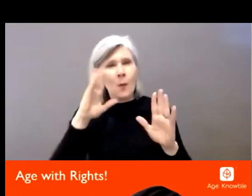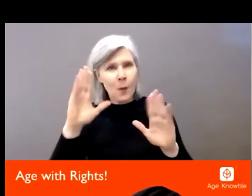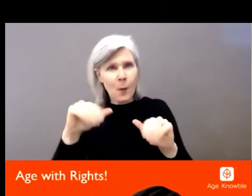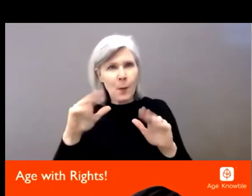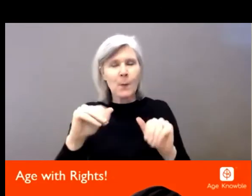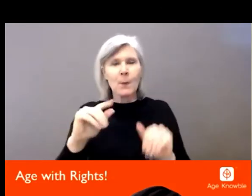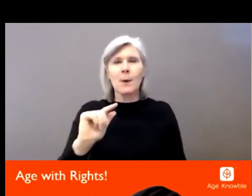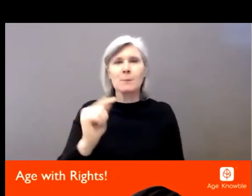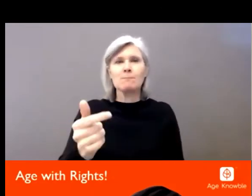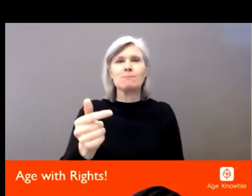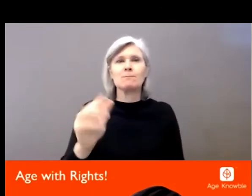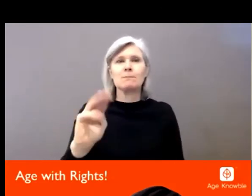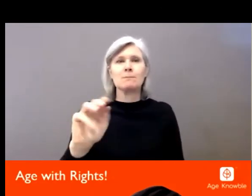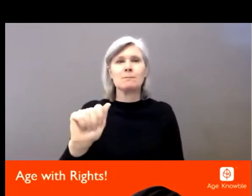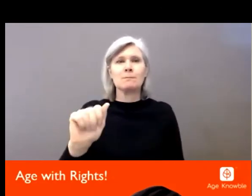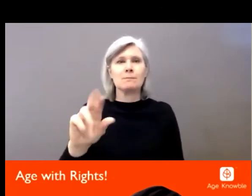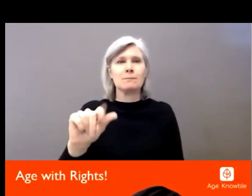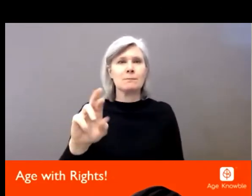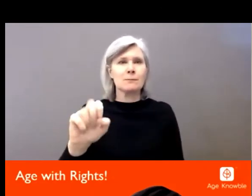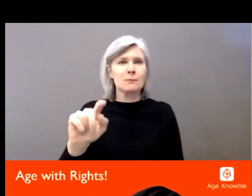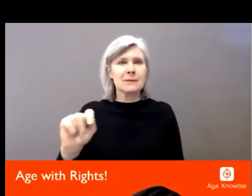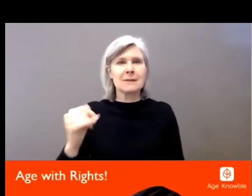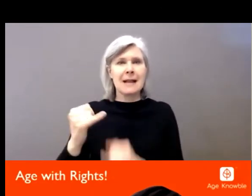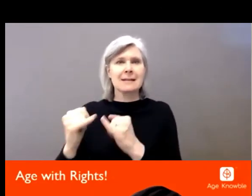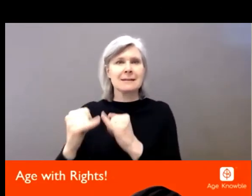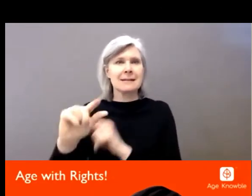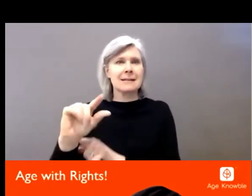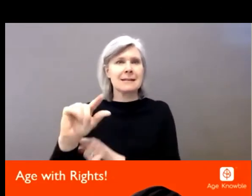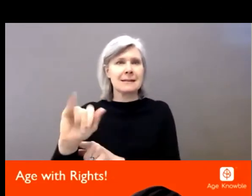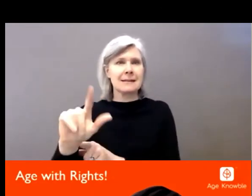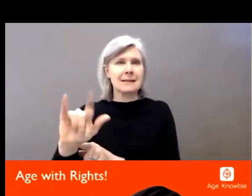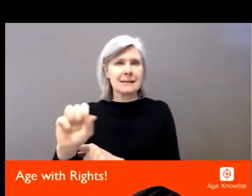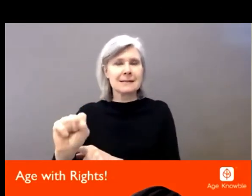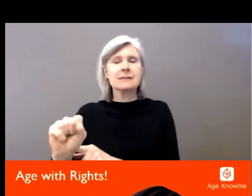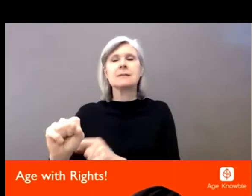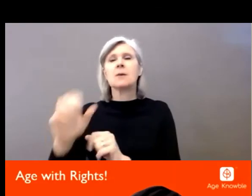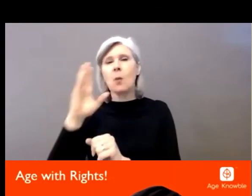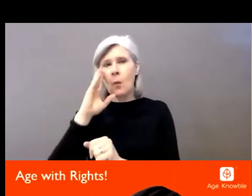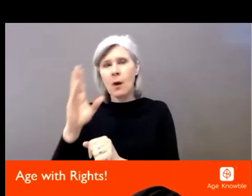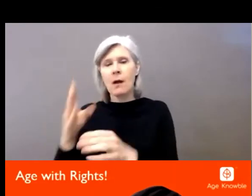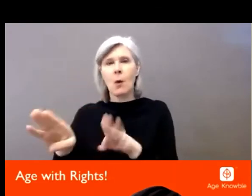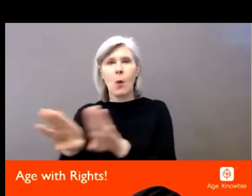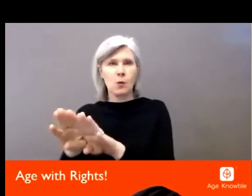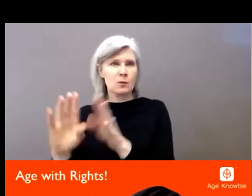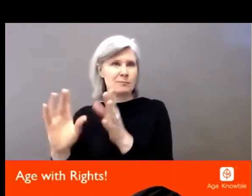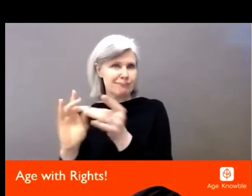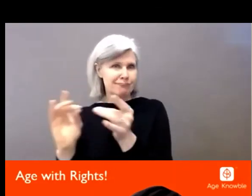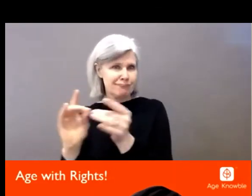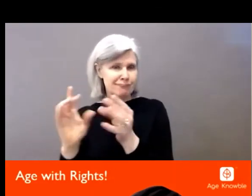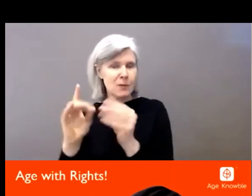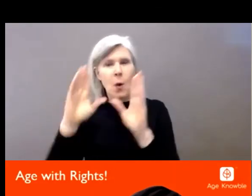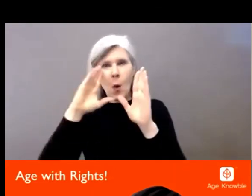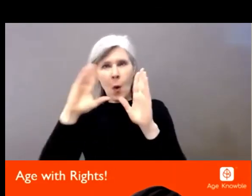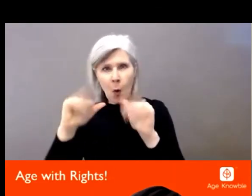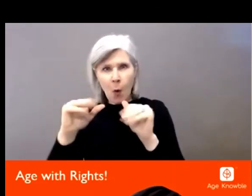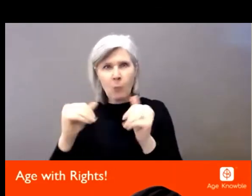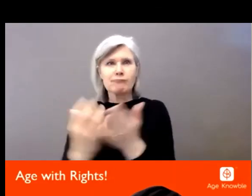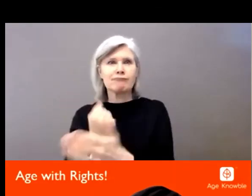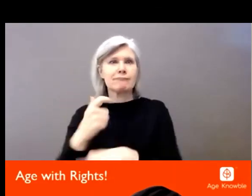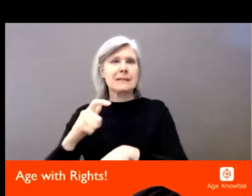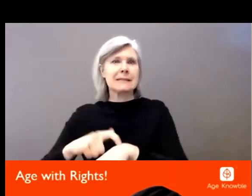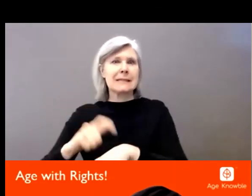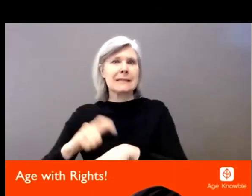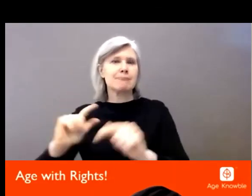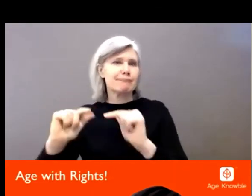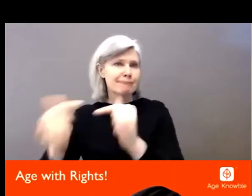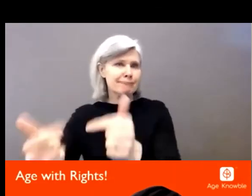and hopefully we'll have a few minutes left to do some questions and answers. Margaret? Thank you so much, Kieran. What a